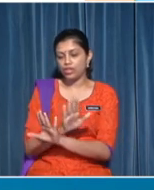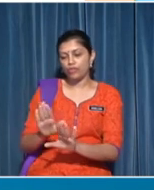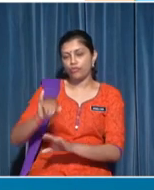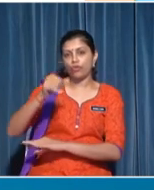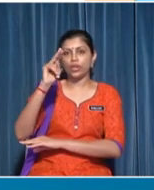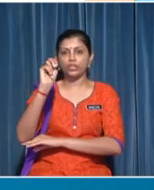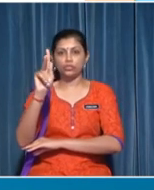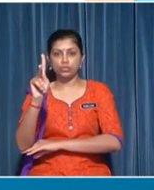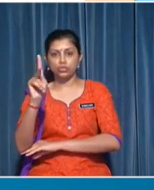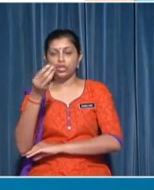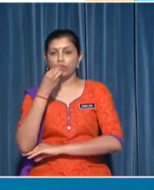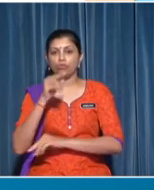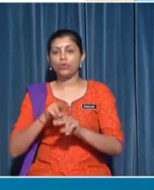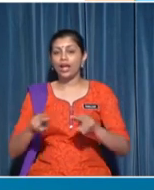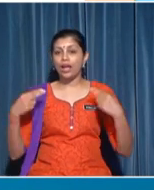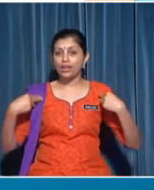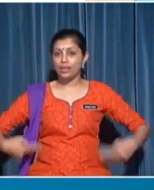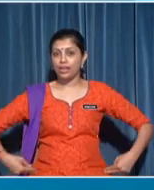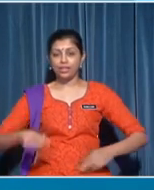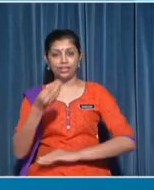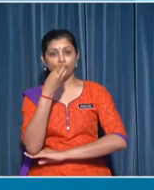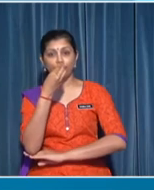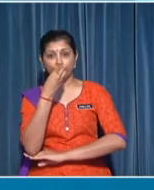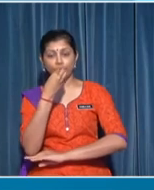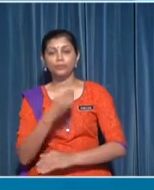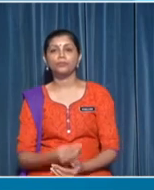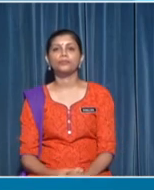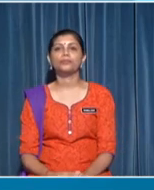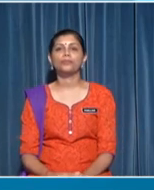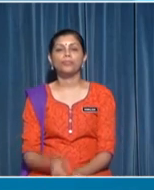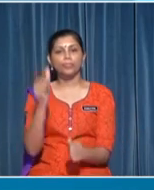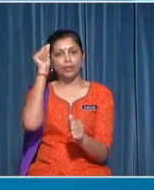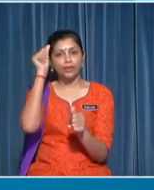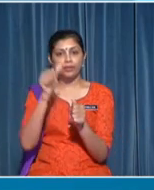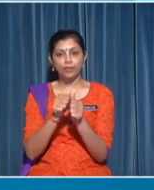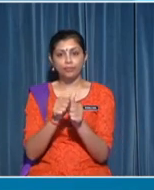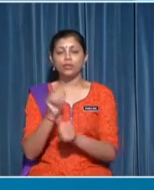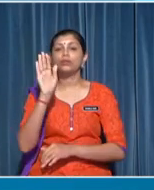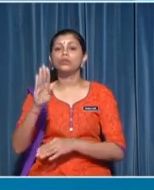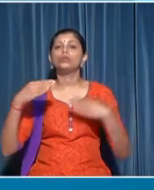food, unhealthy food. Remember that your body